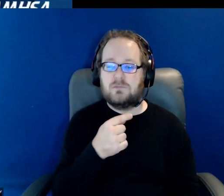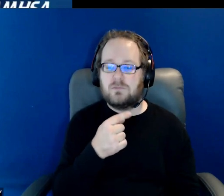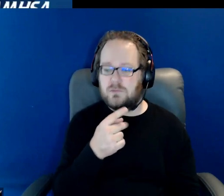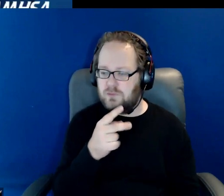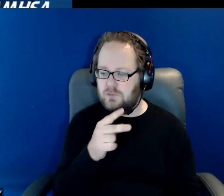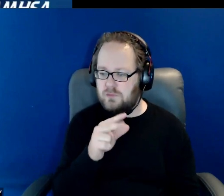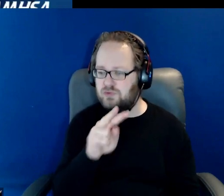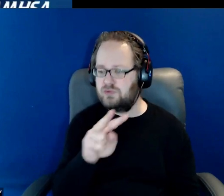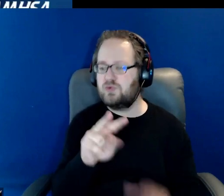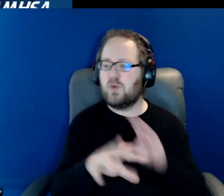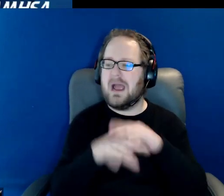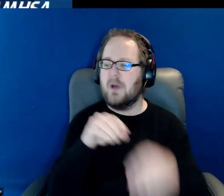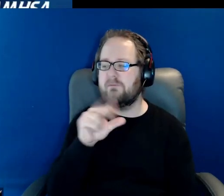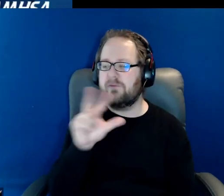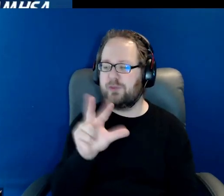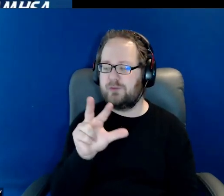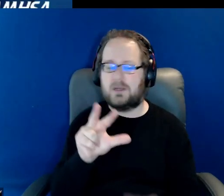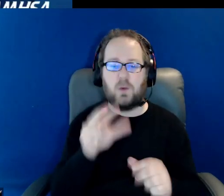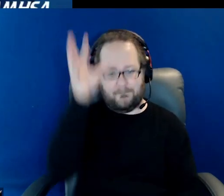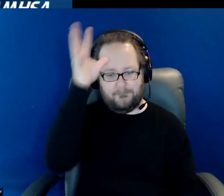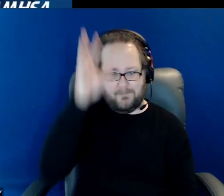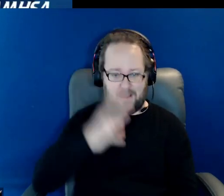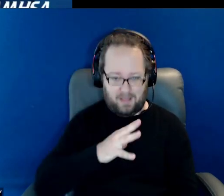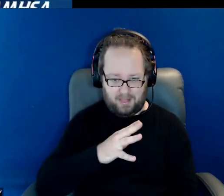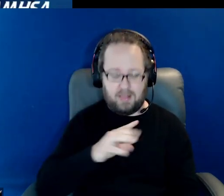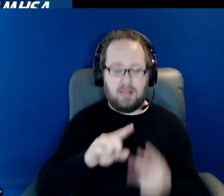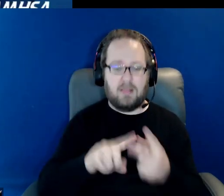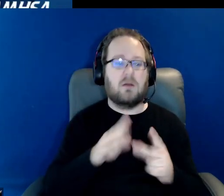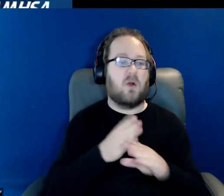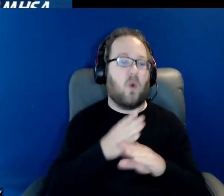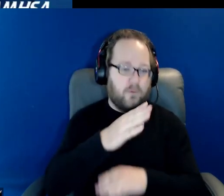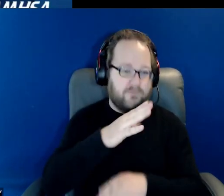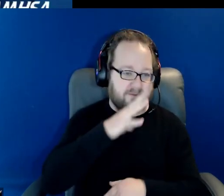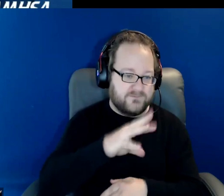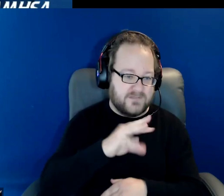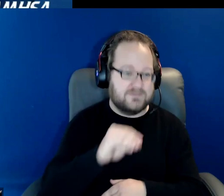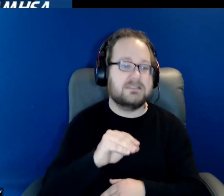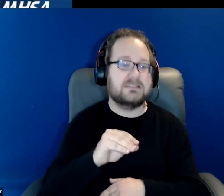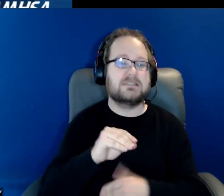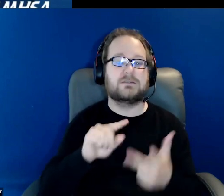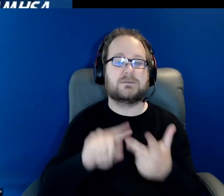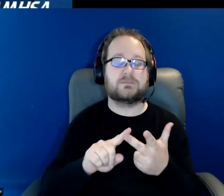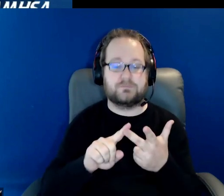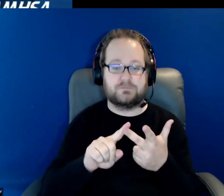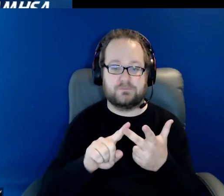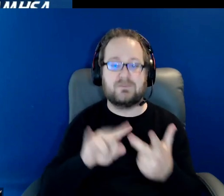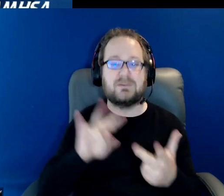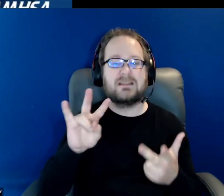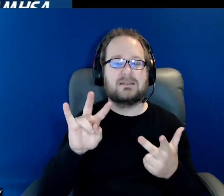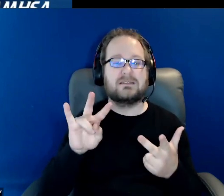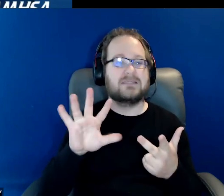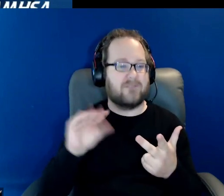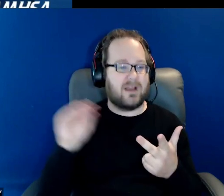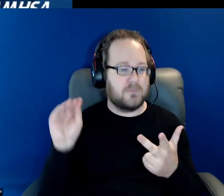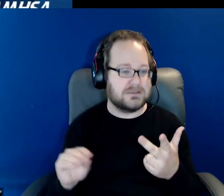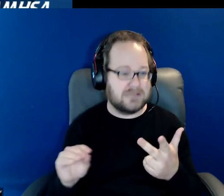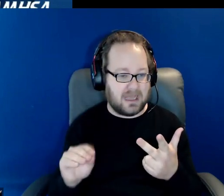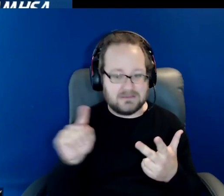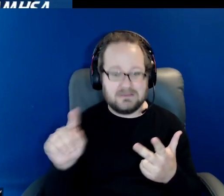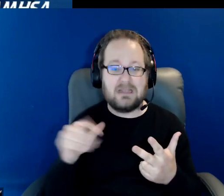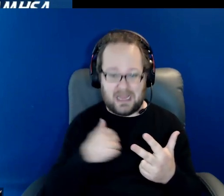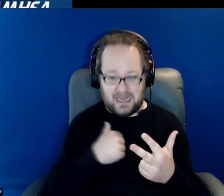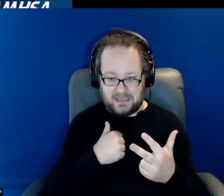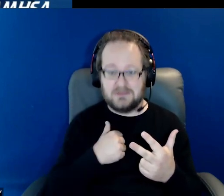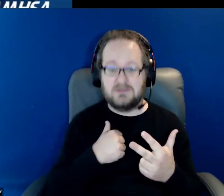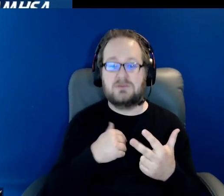3 were over the age of 50. 3 out of 4 had injuries that from the heat that occurred outside